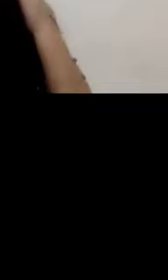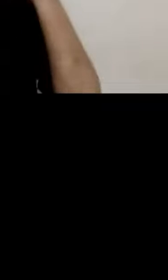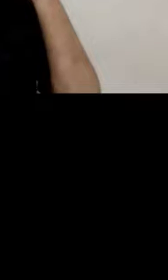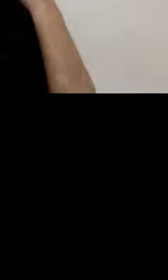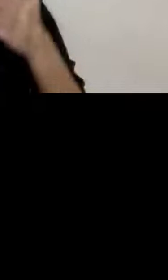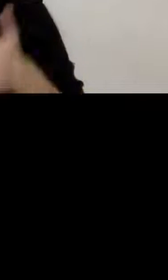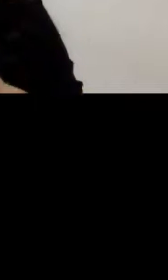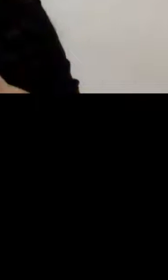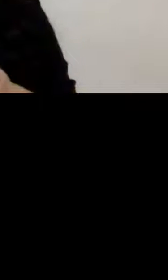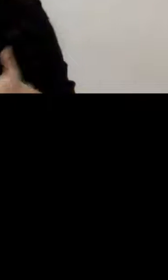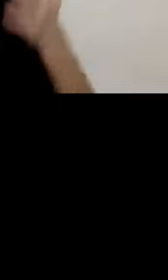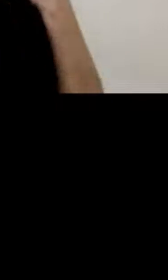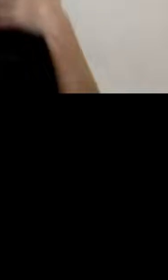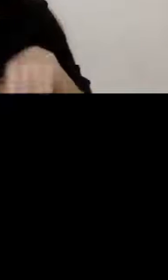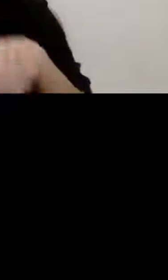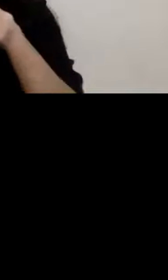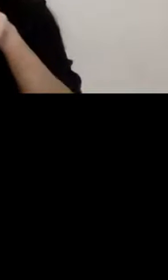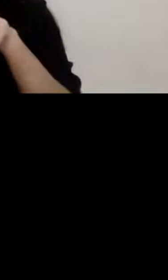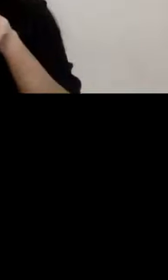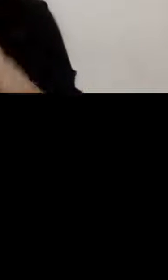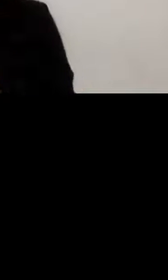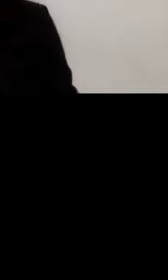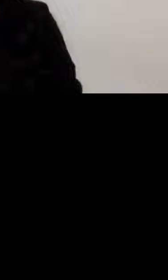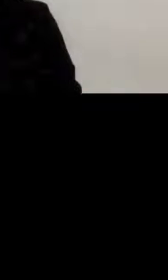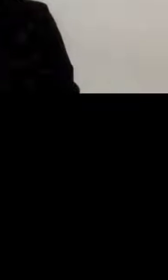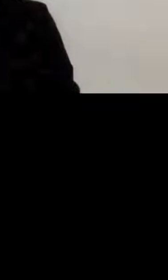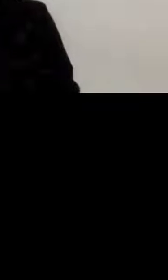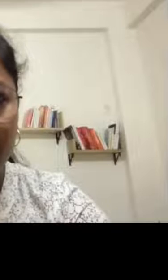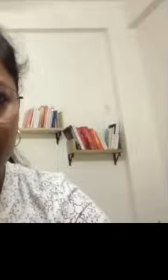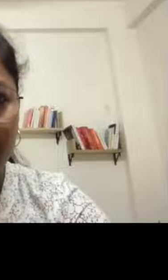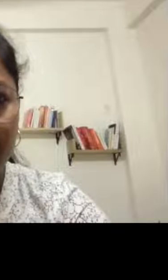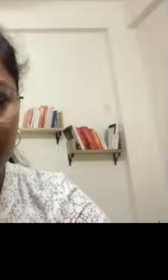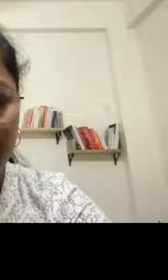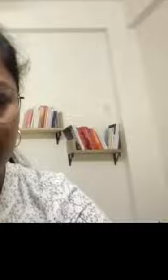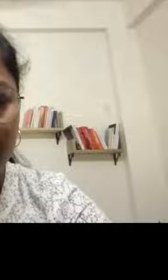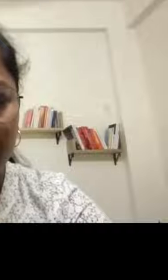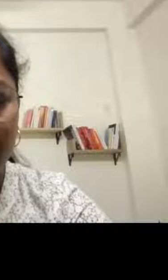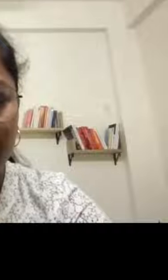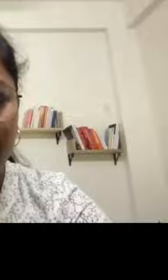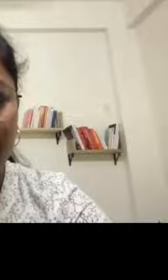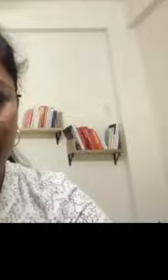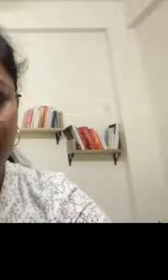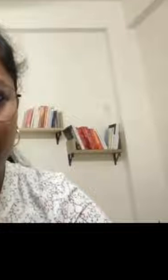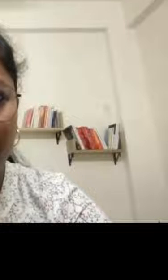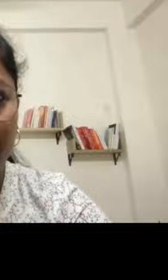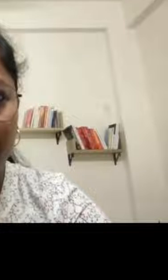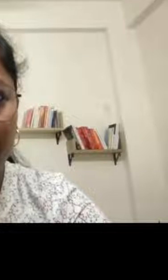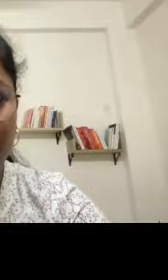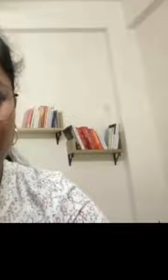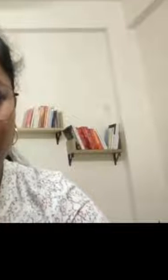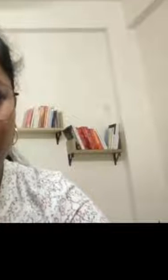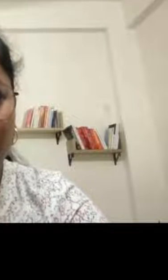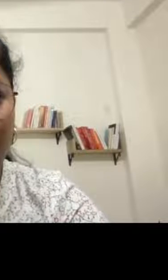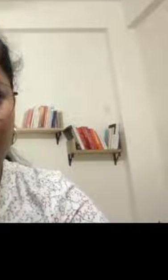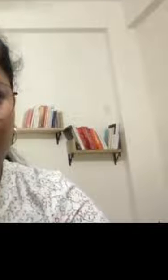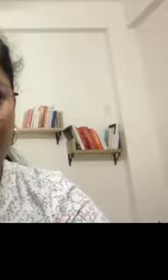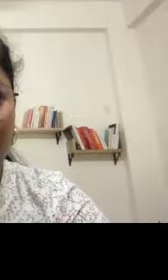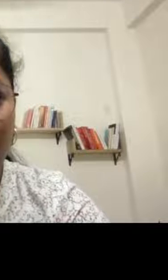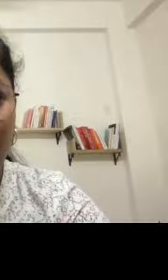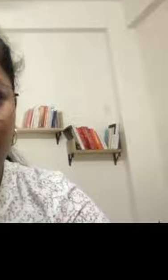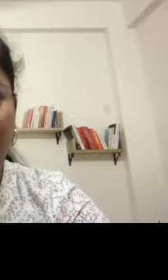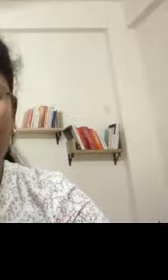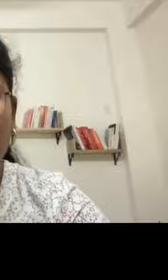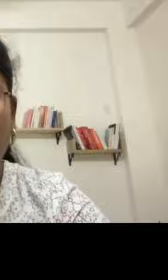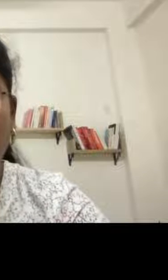services into primary health care. Dr. Shital and her team have developed a COVID-19 safety protocol for implementing mental